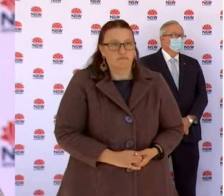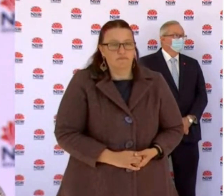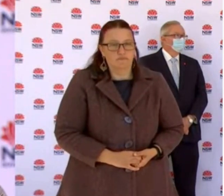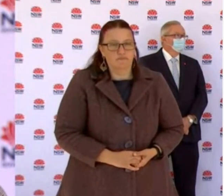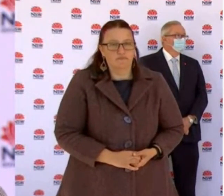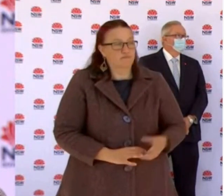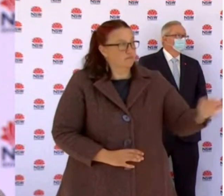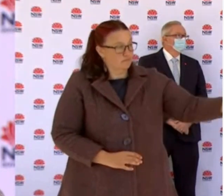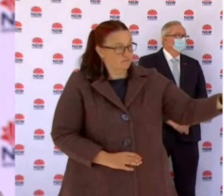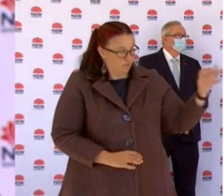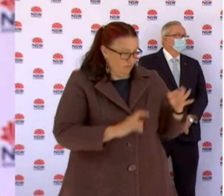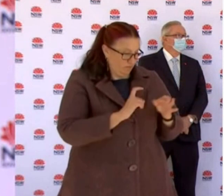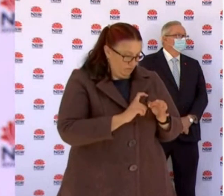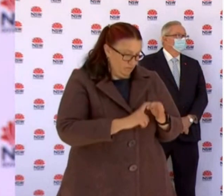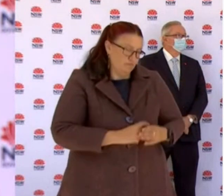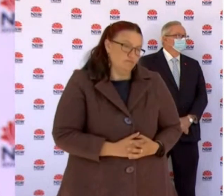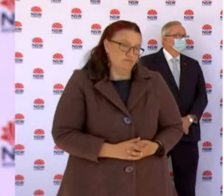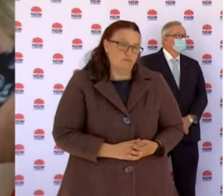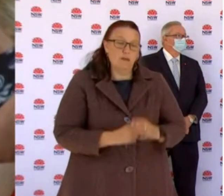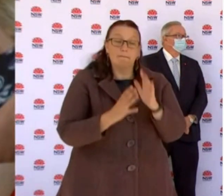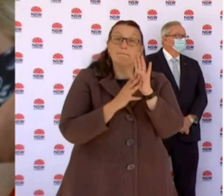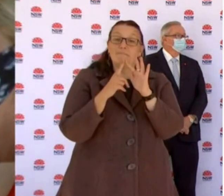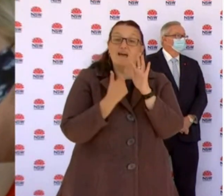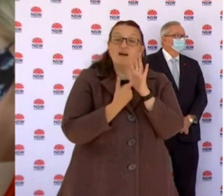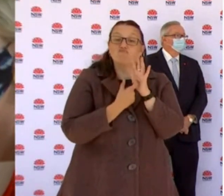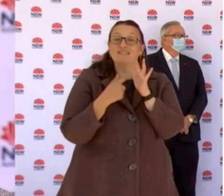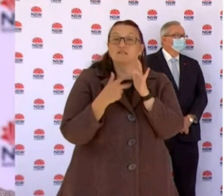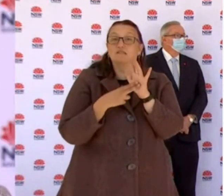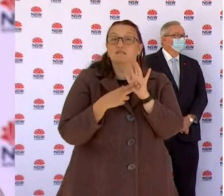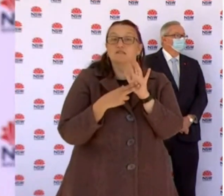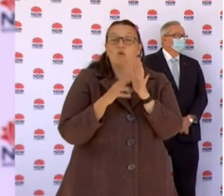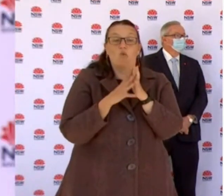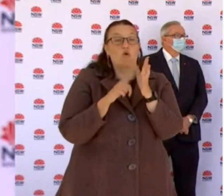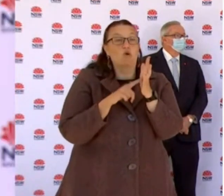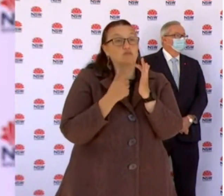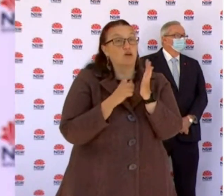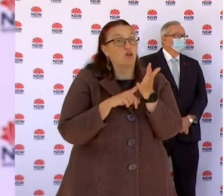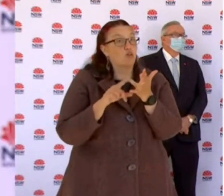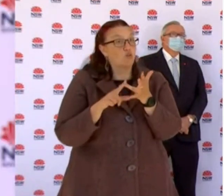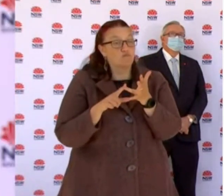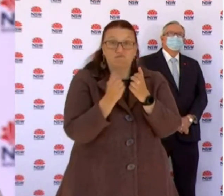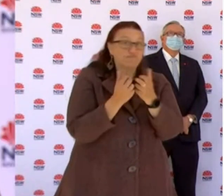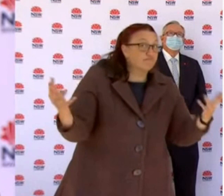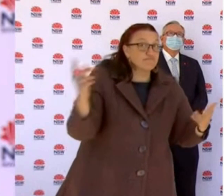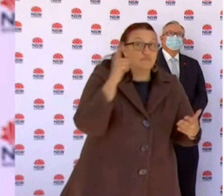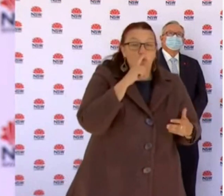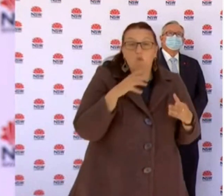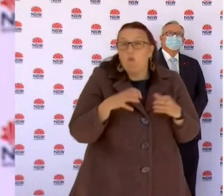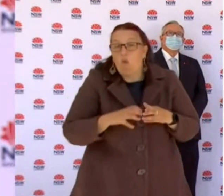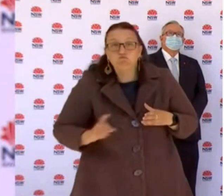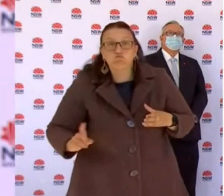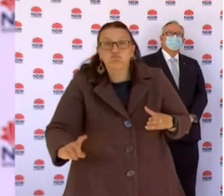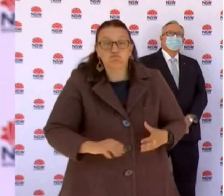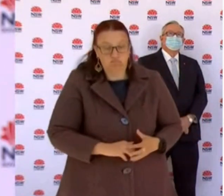Meriton, are you talking dozens of people or just a handful? No, we believe that there was a small group, and as I said,